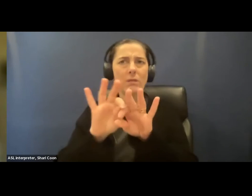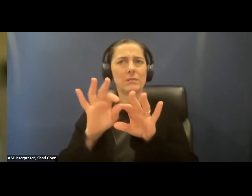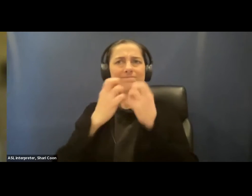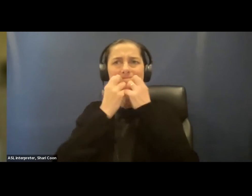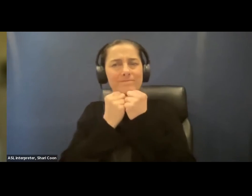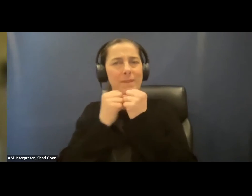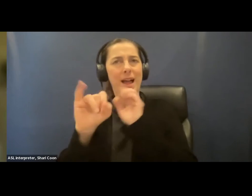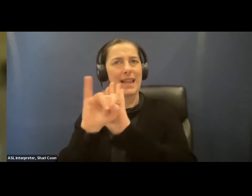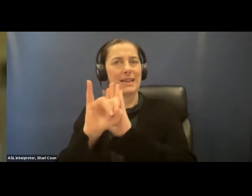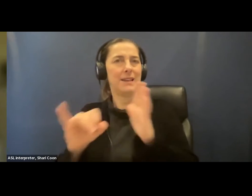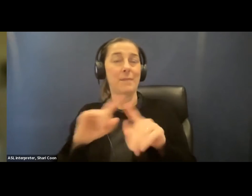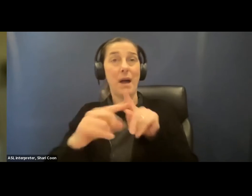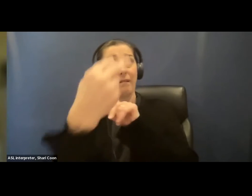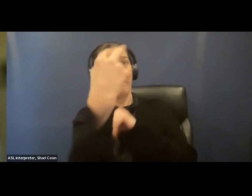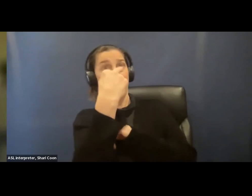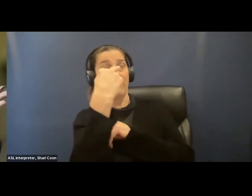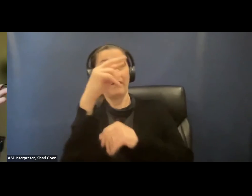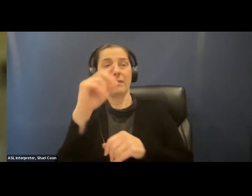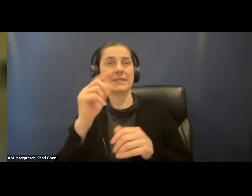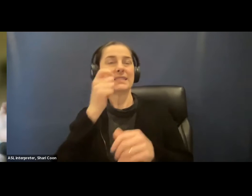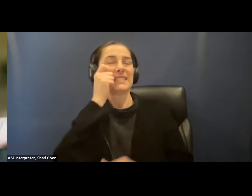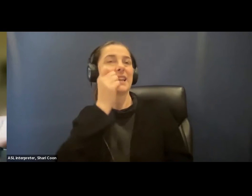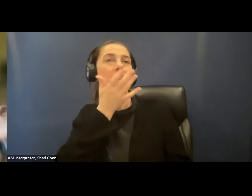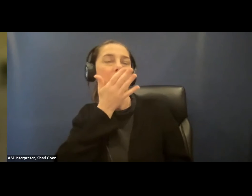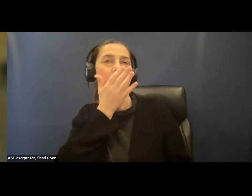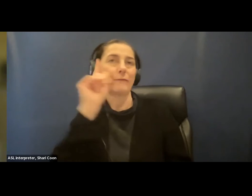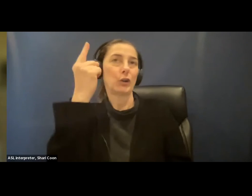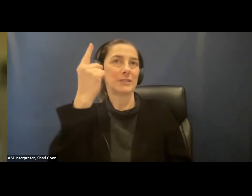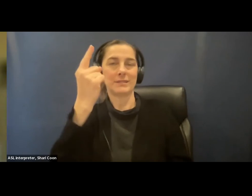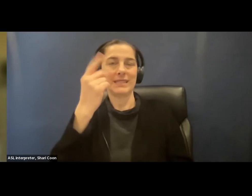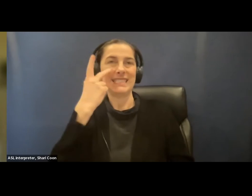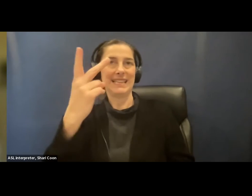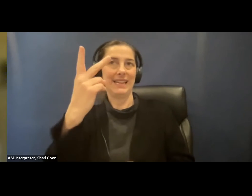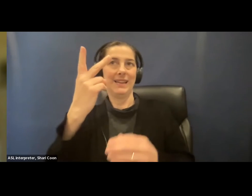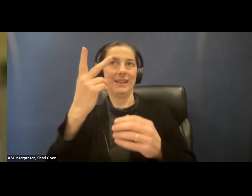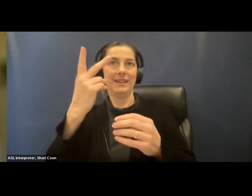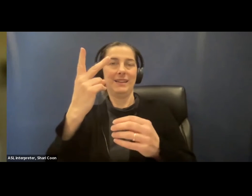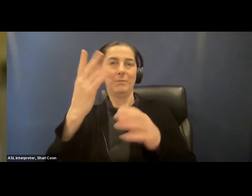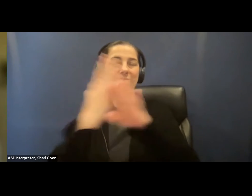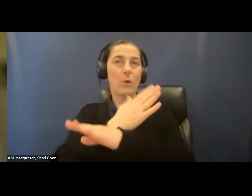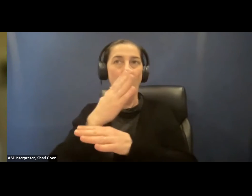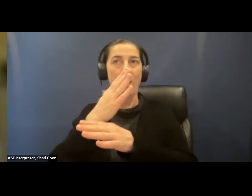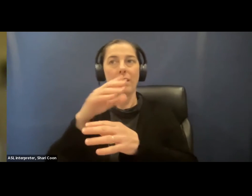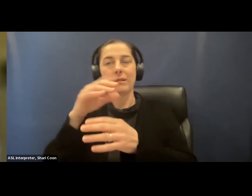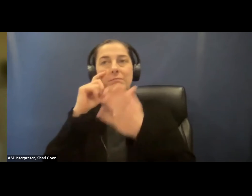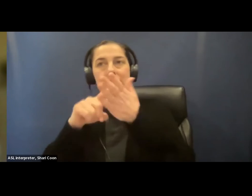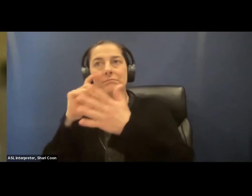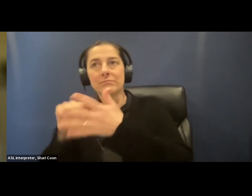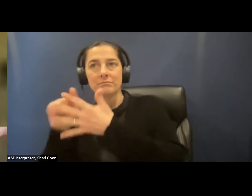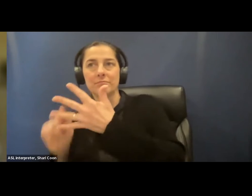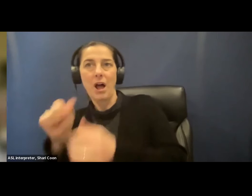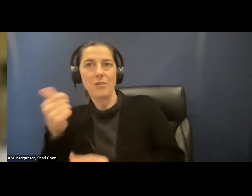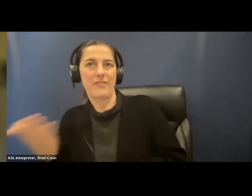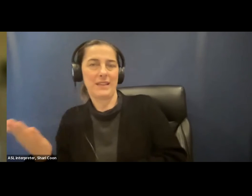they're seeing, your skin color before everything else and deciding things. So sometimes